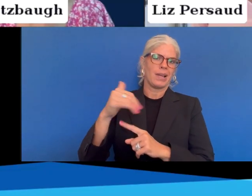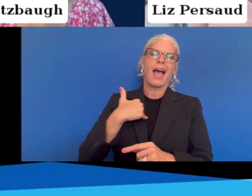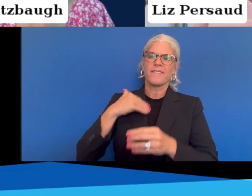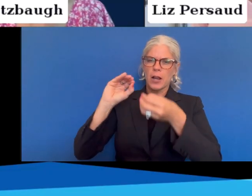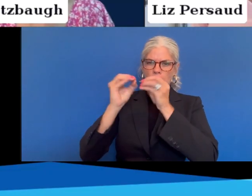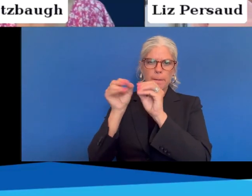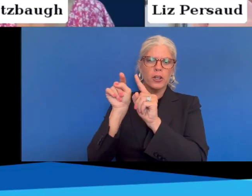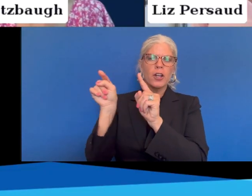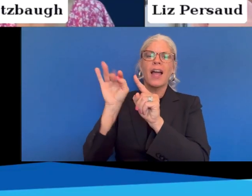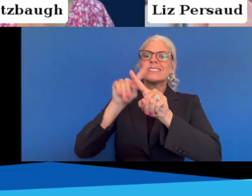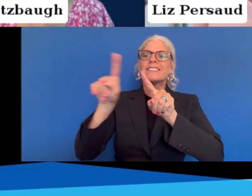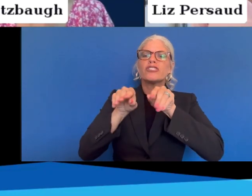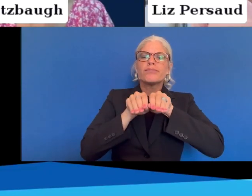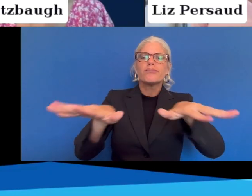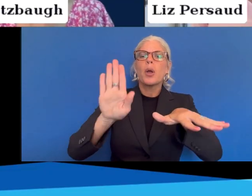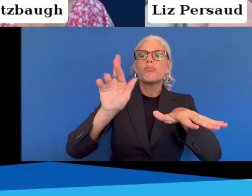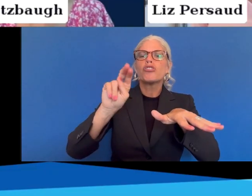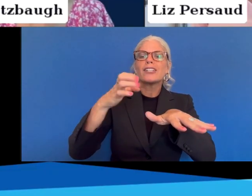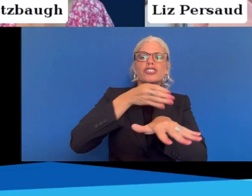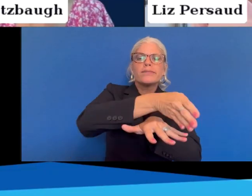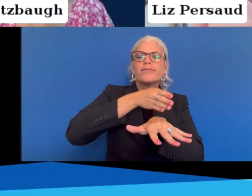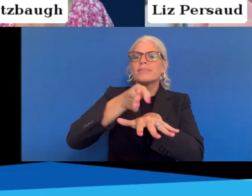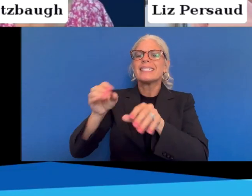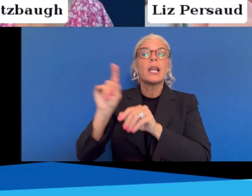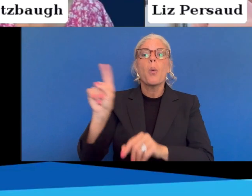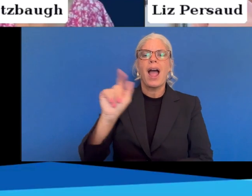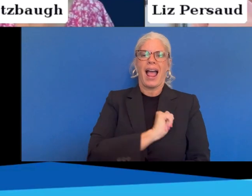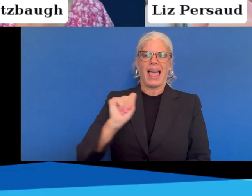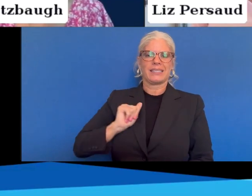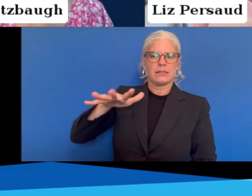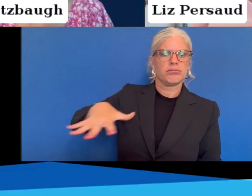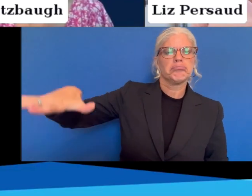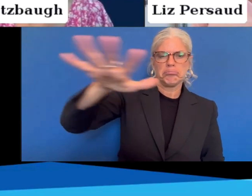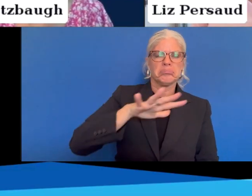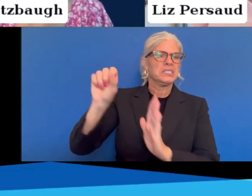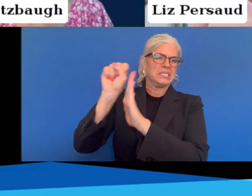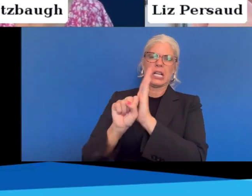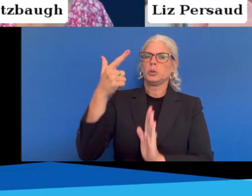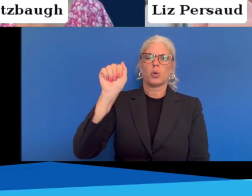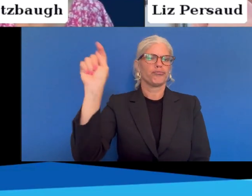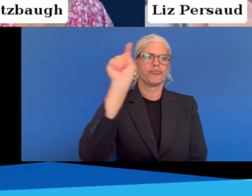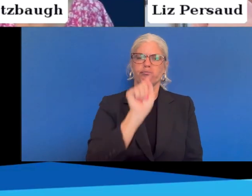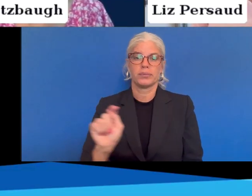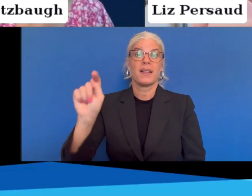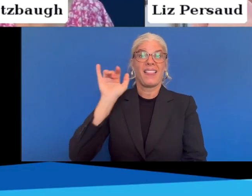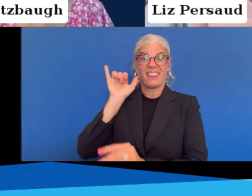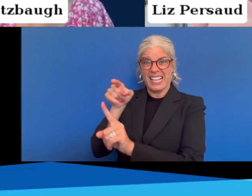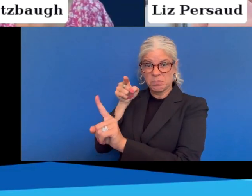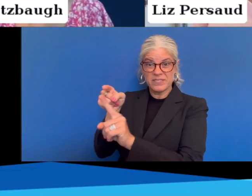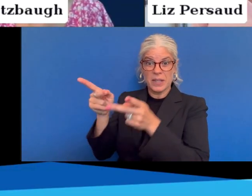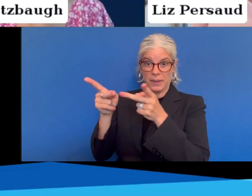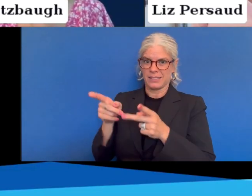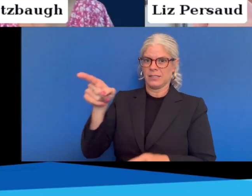number of different branches in the Atlanta area, all over the state of Georgia. The particular place that they sent me to get a